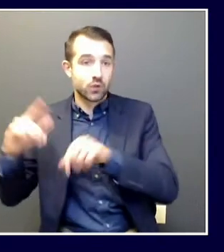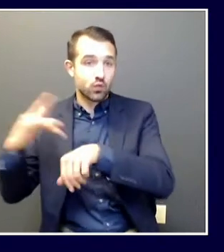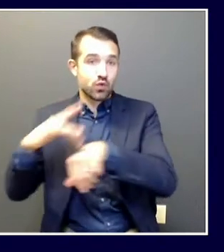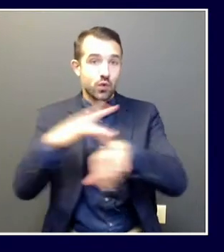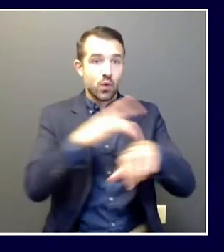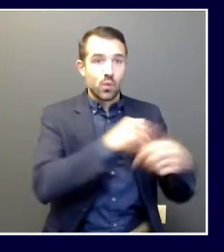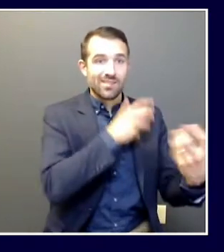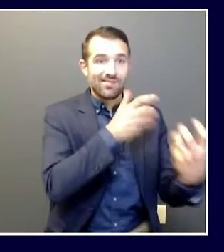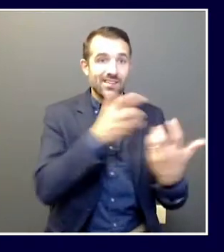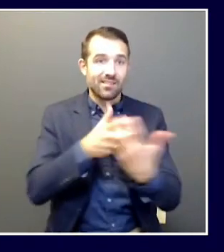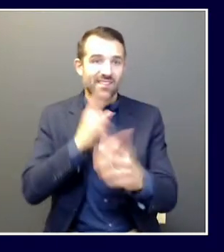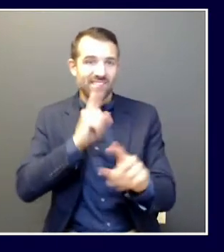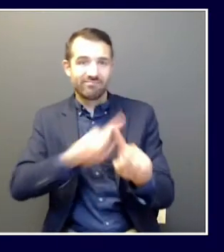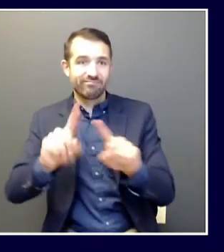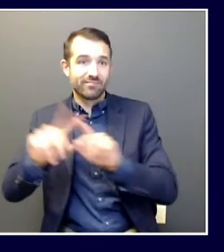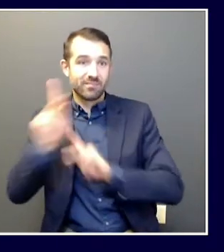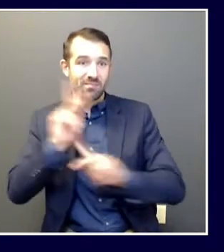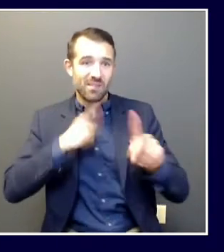can help.